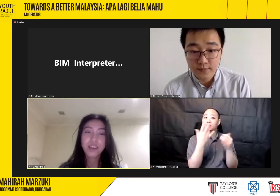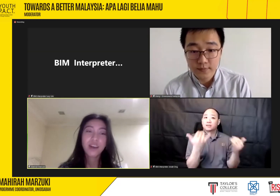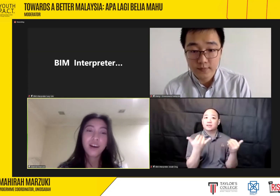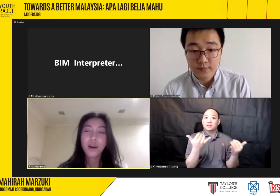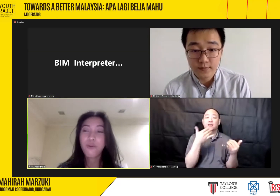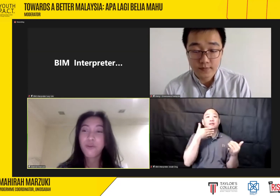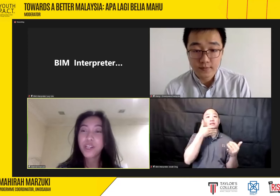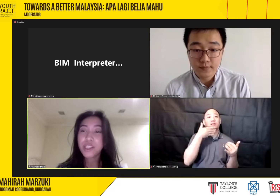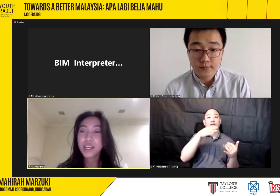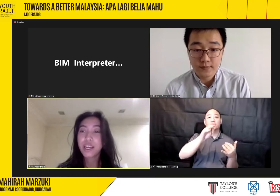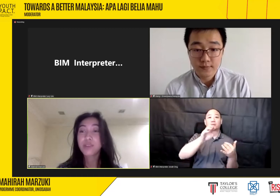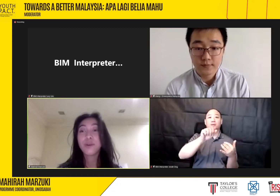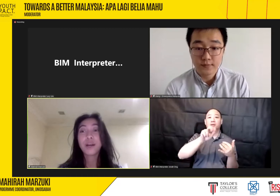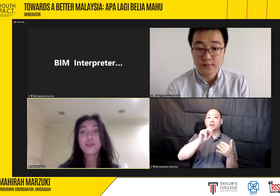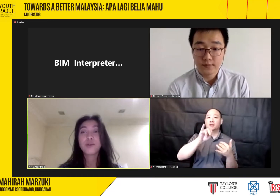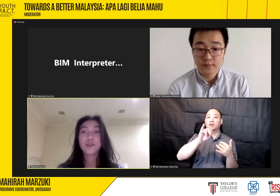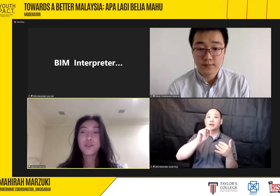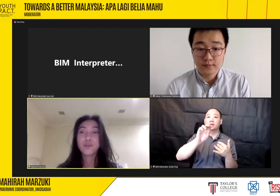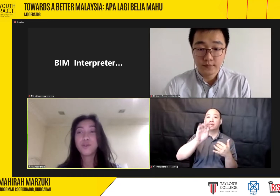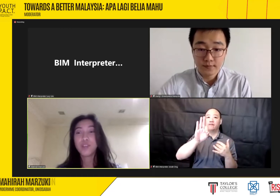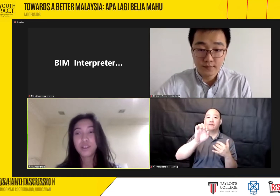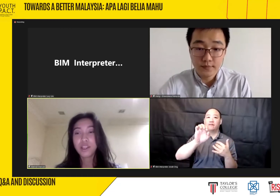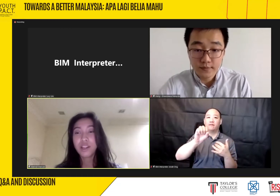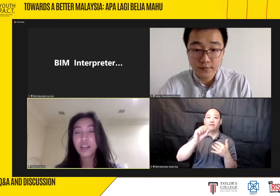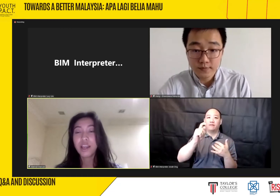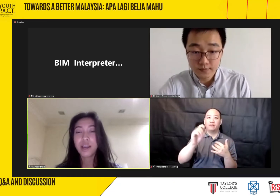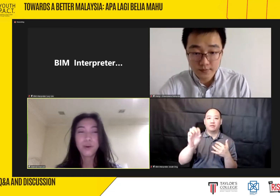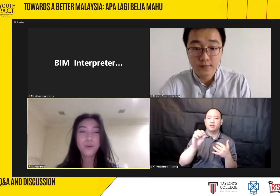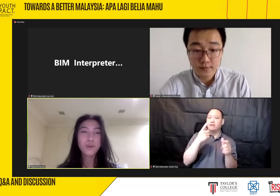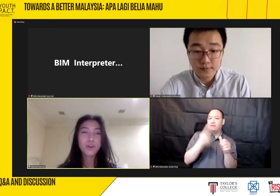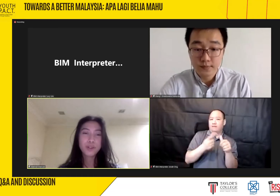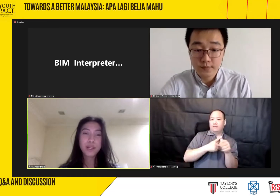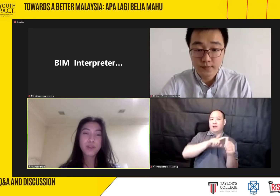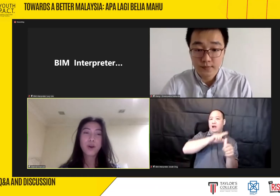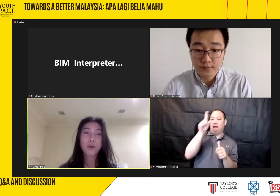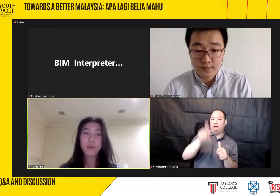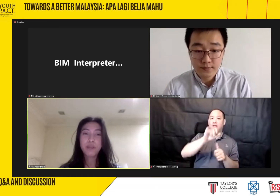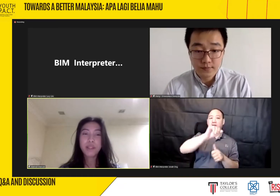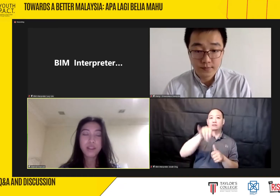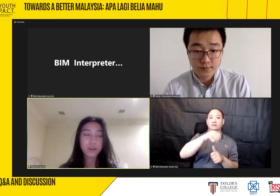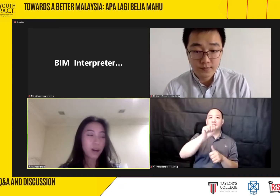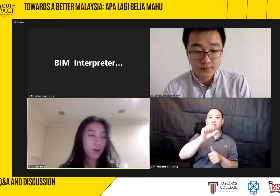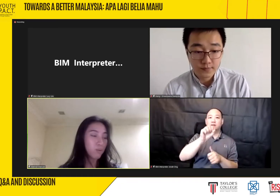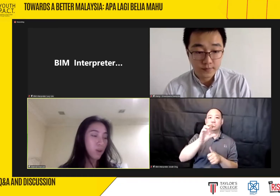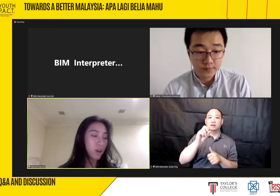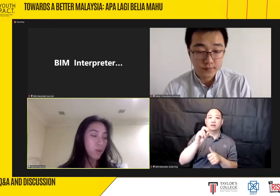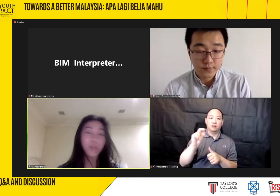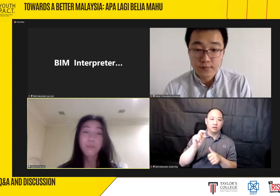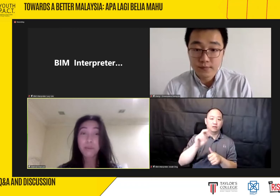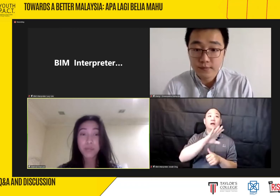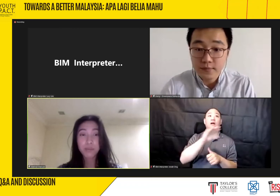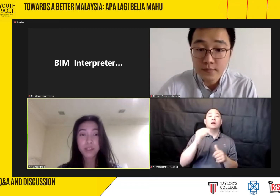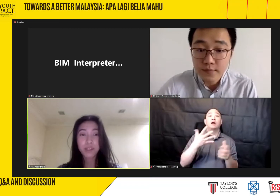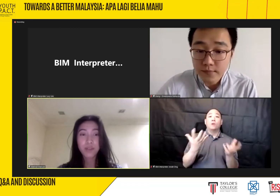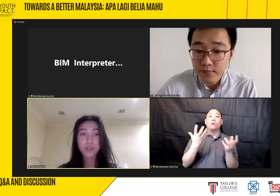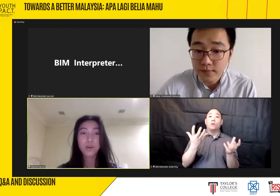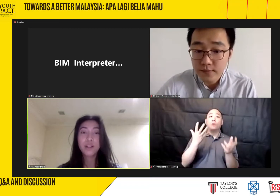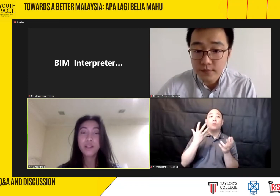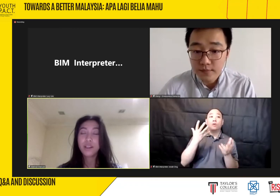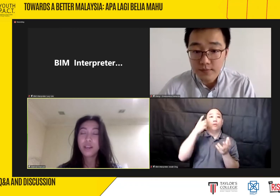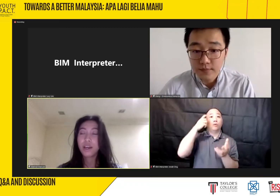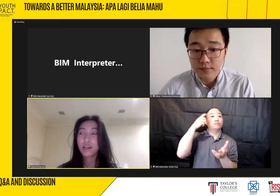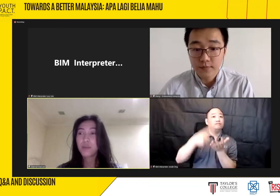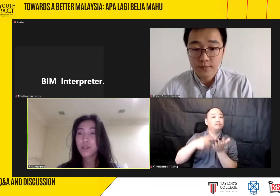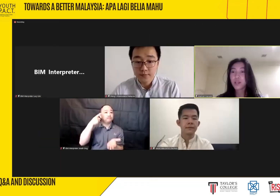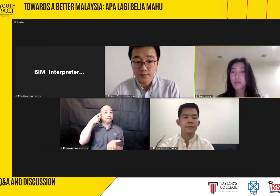Q&As. First, I'd like to ask a question to Jason. And I would also like to complement it with my perspective as